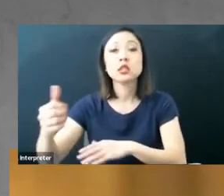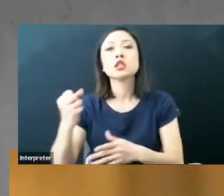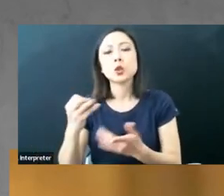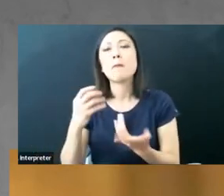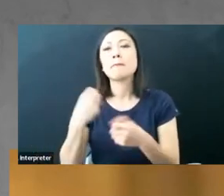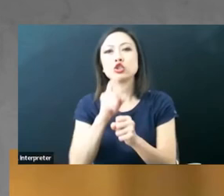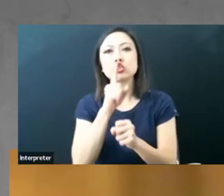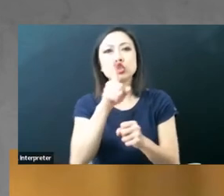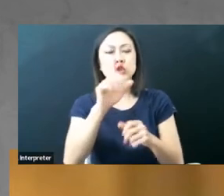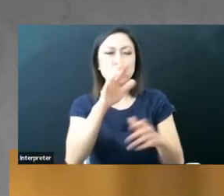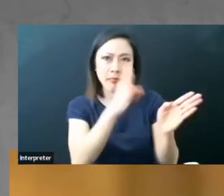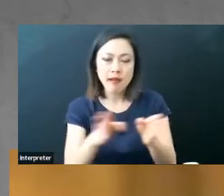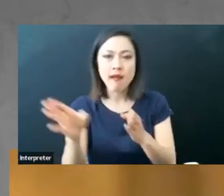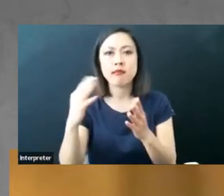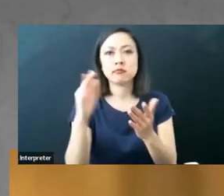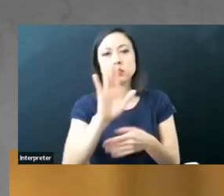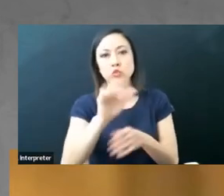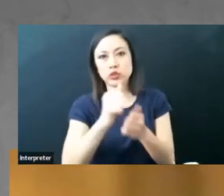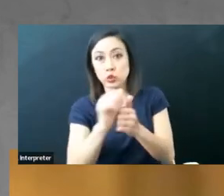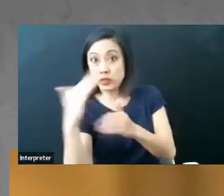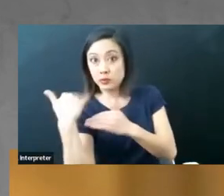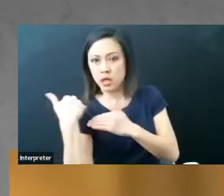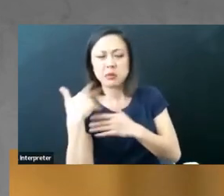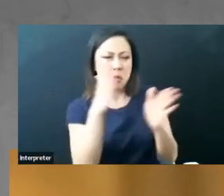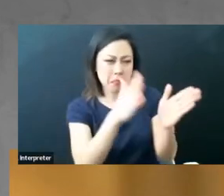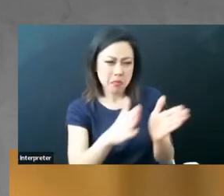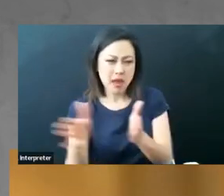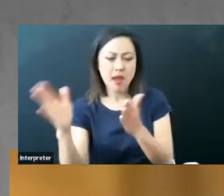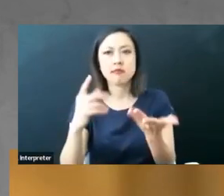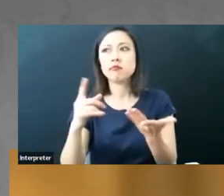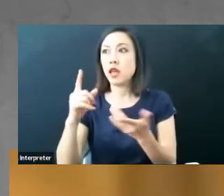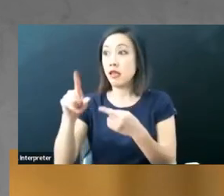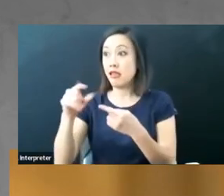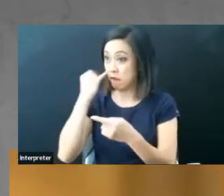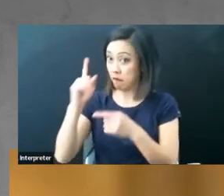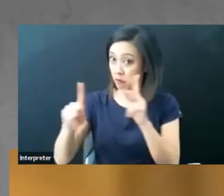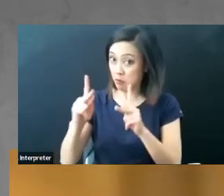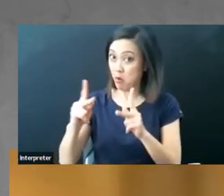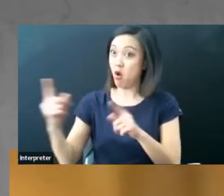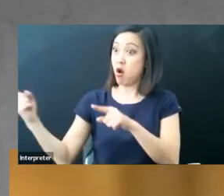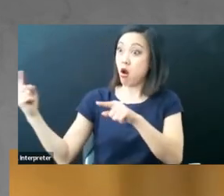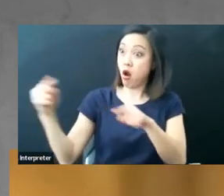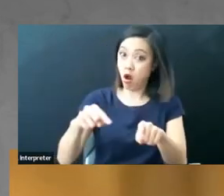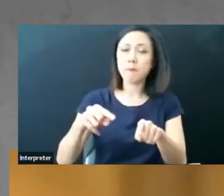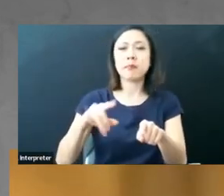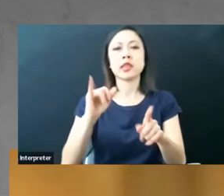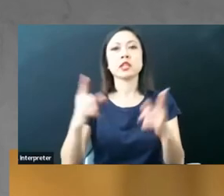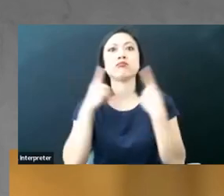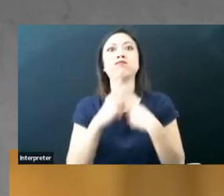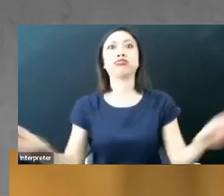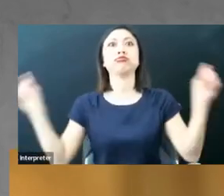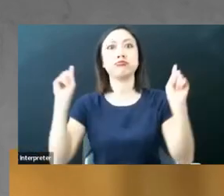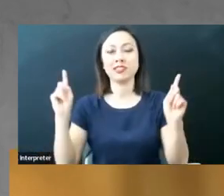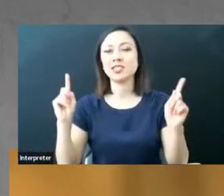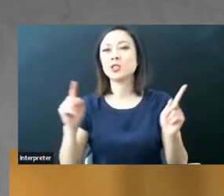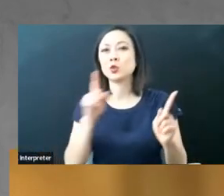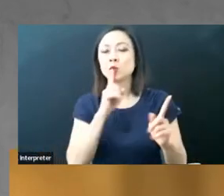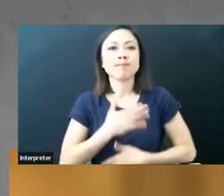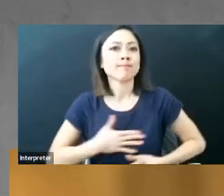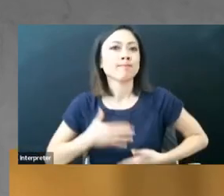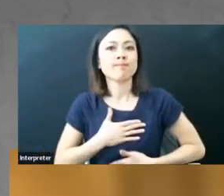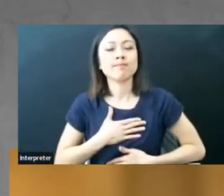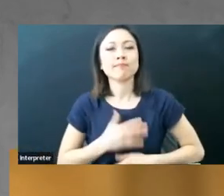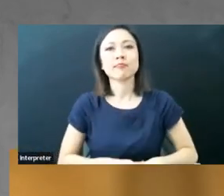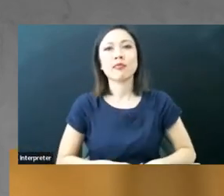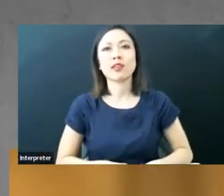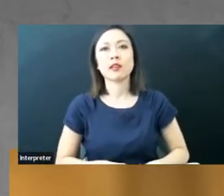more dynamic and excited and productive workforce. Has it changed also your policies or practices with